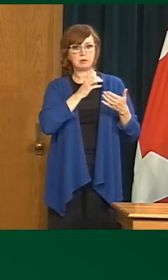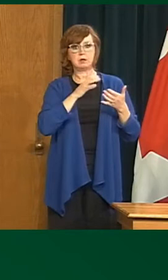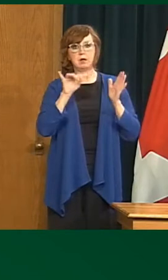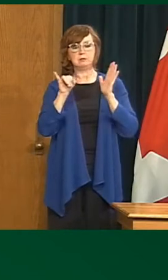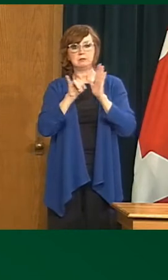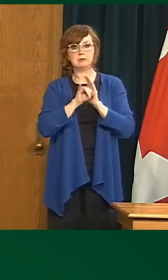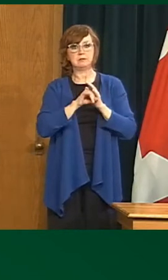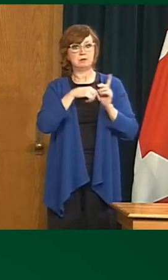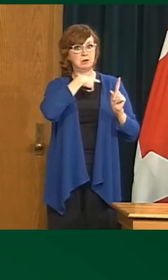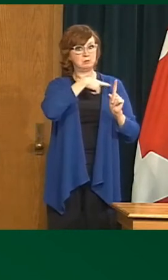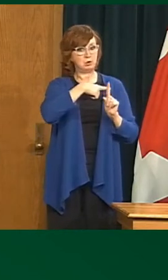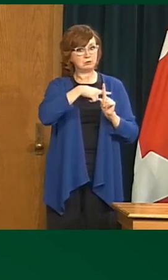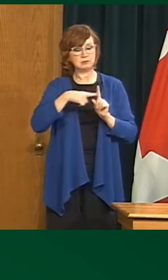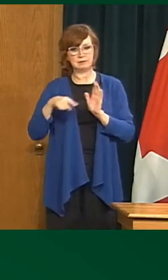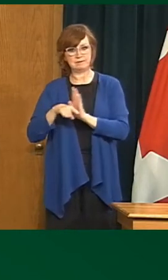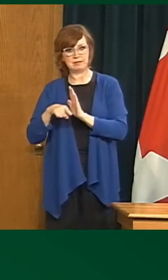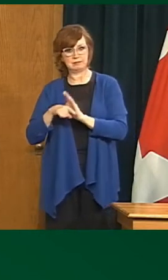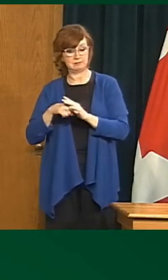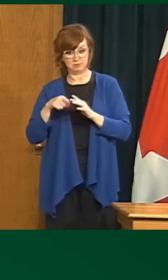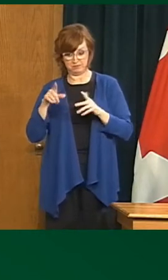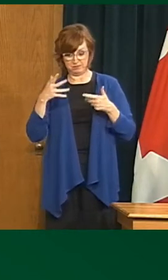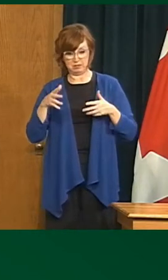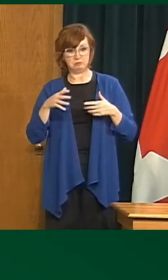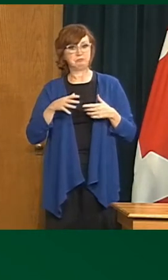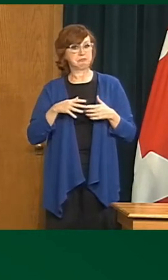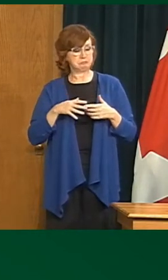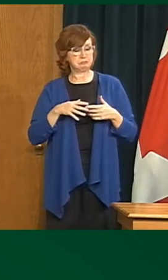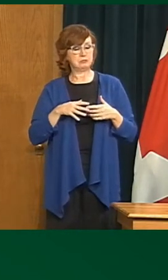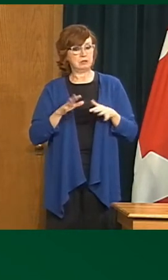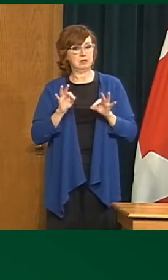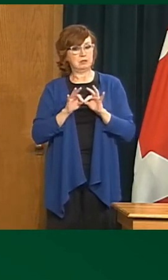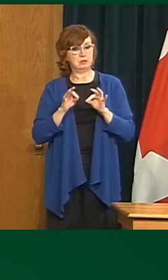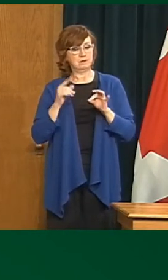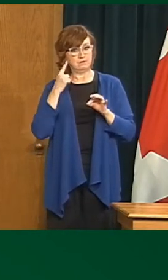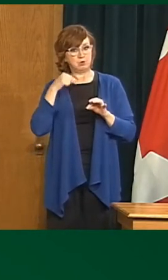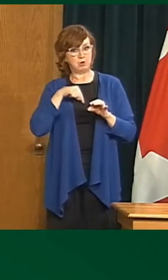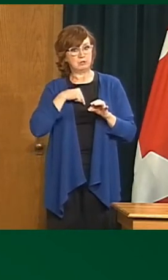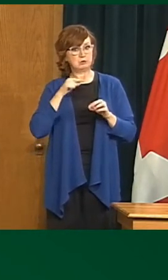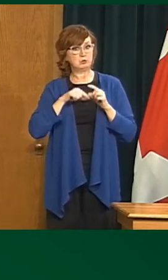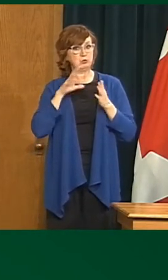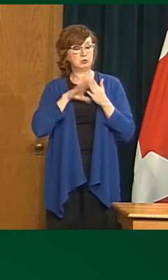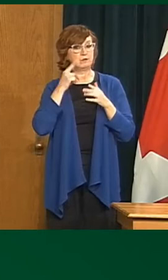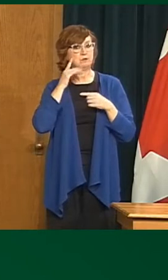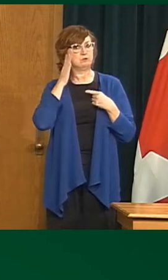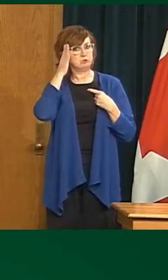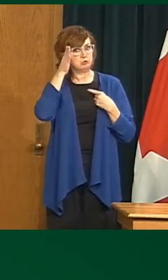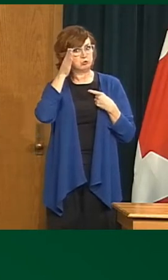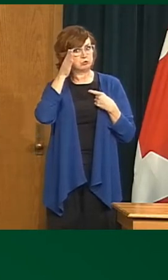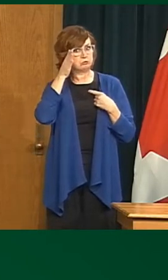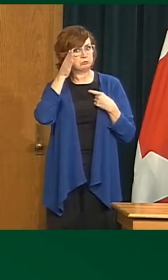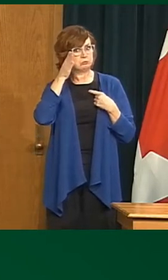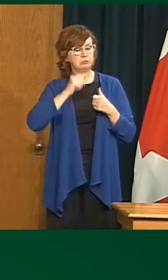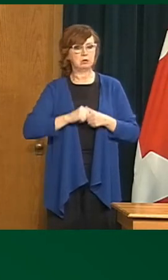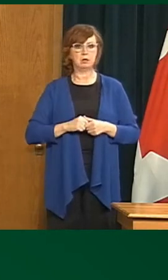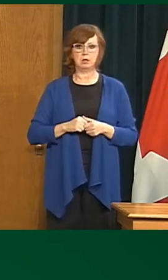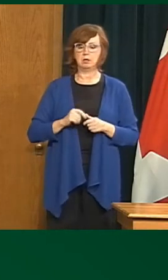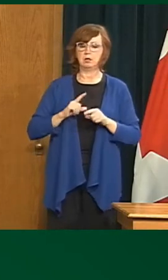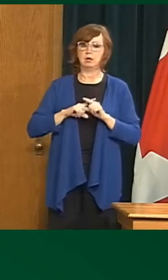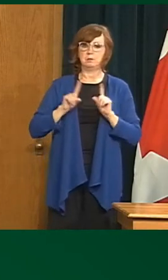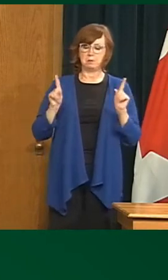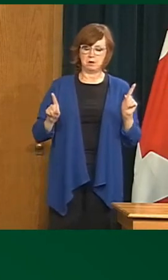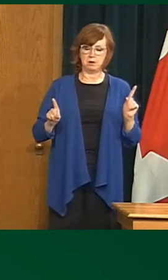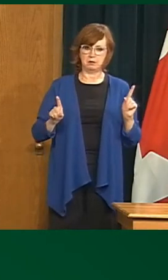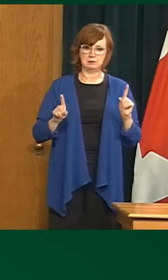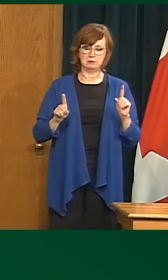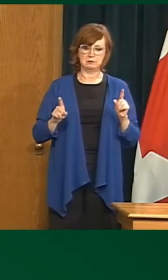our whole response to COVID-19. That being said, there's some time before it really becomes widespread,